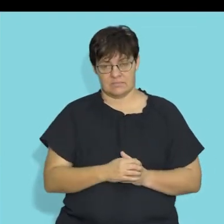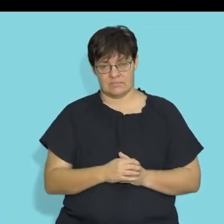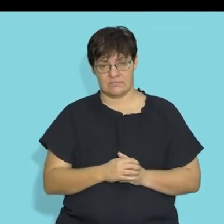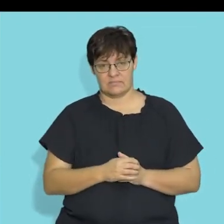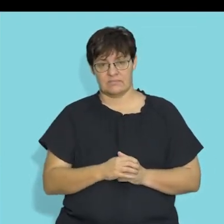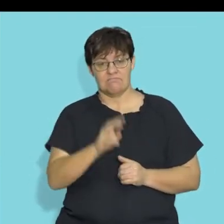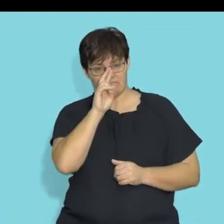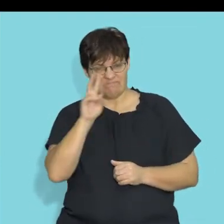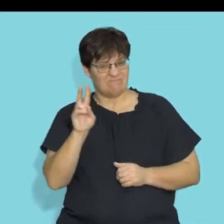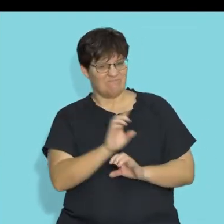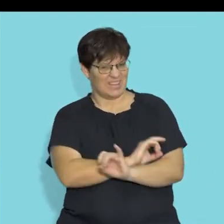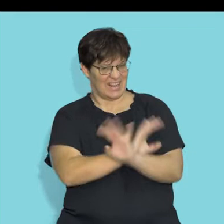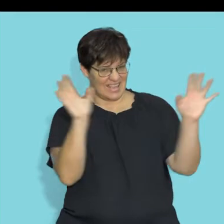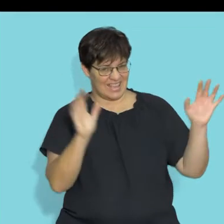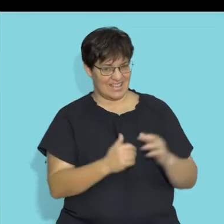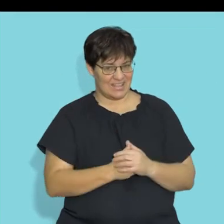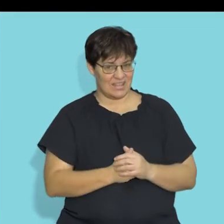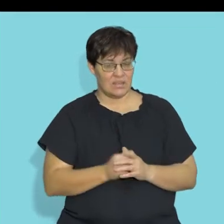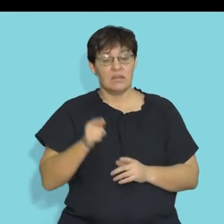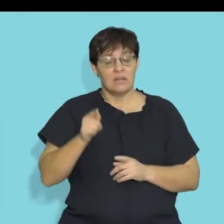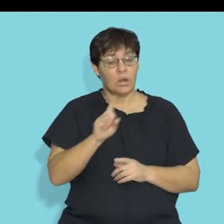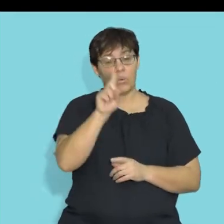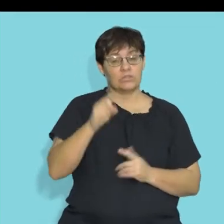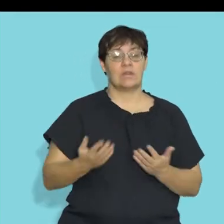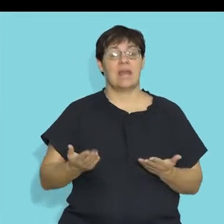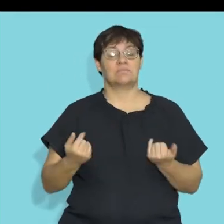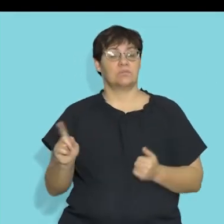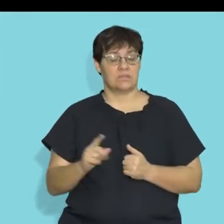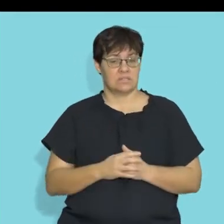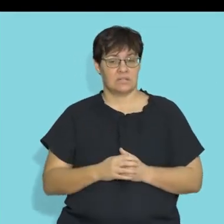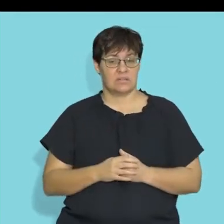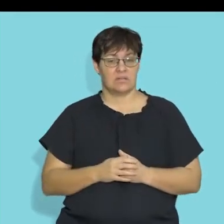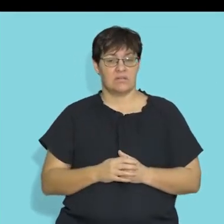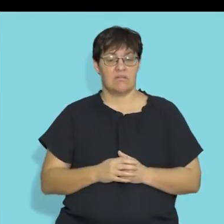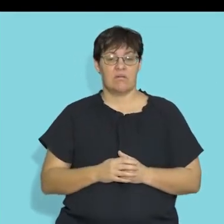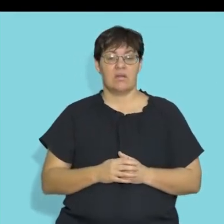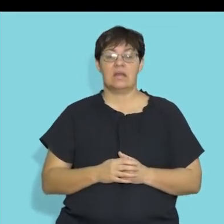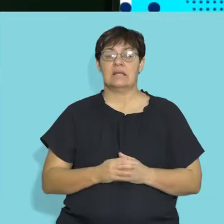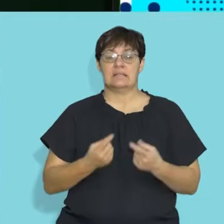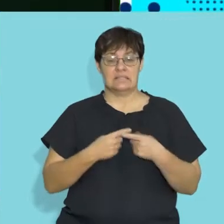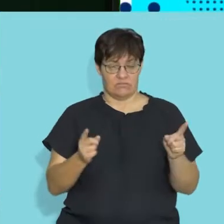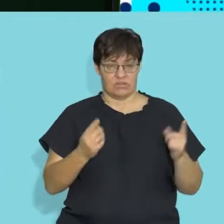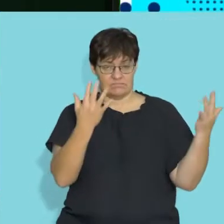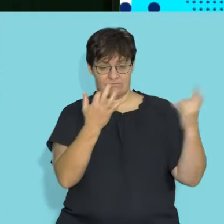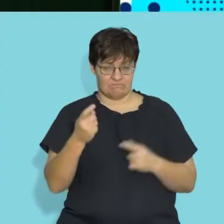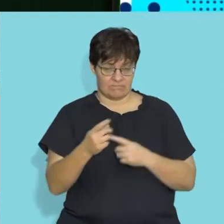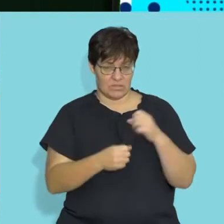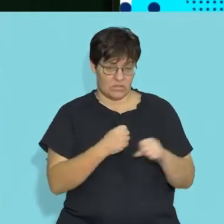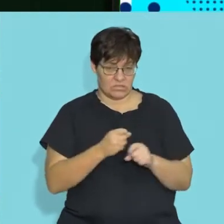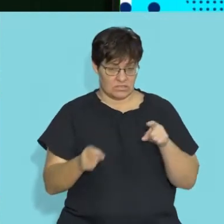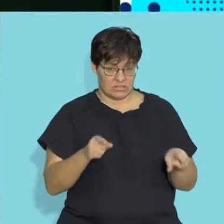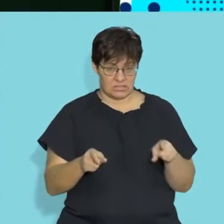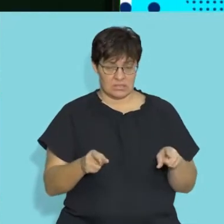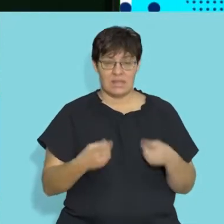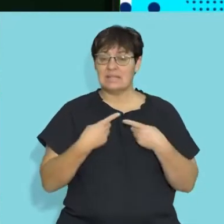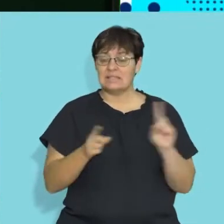by 8%. Clearly you can see that this type of questions expects you to first work out the difference